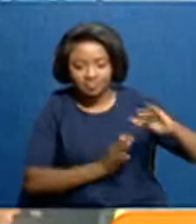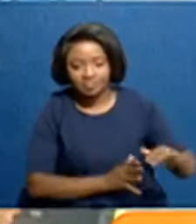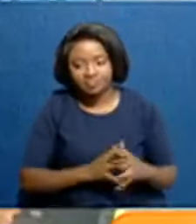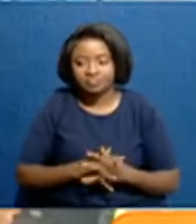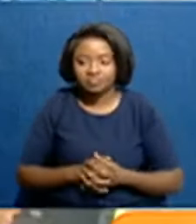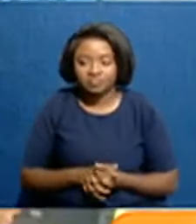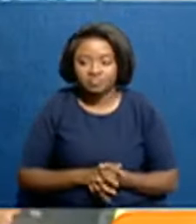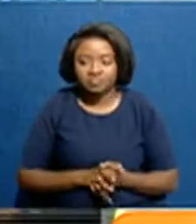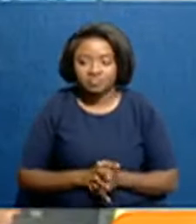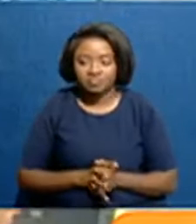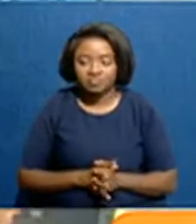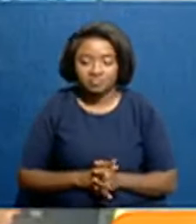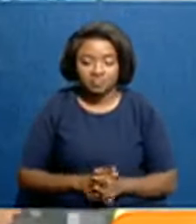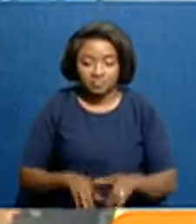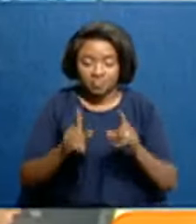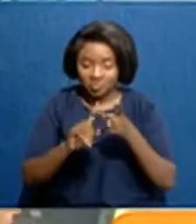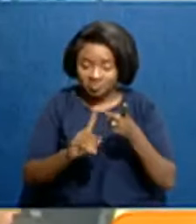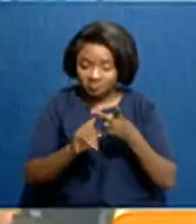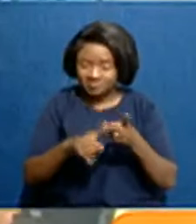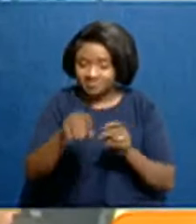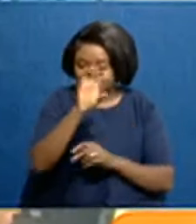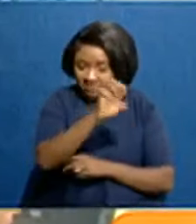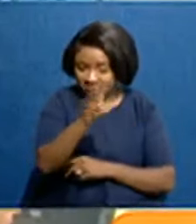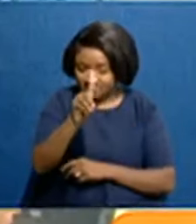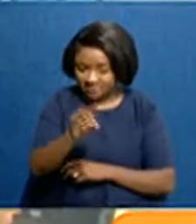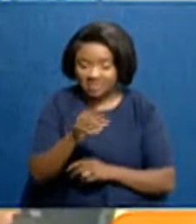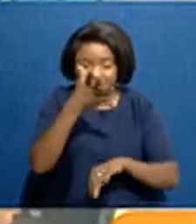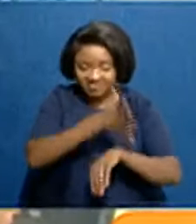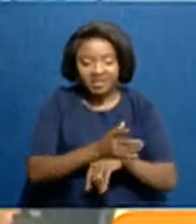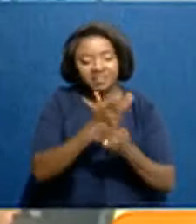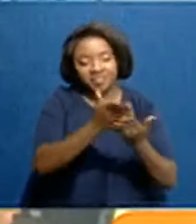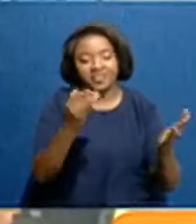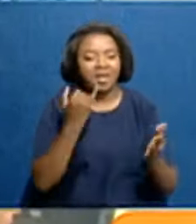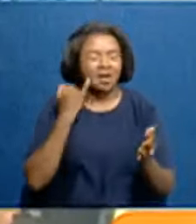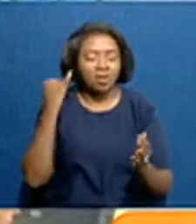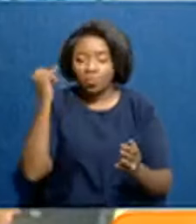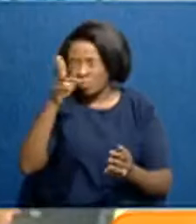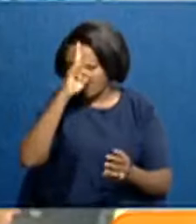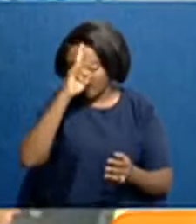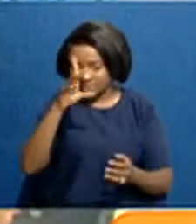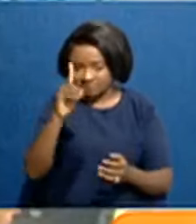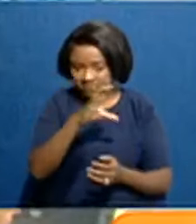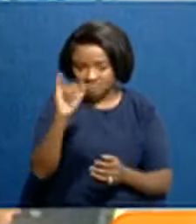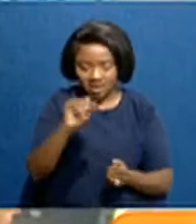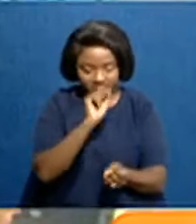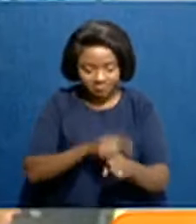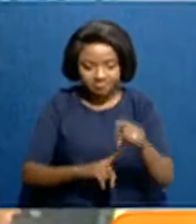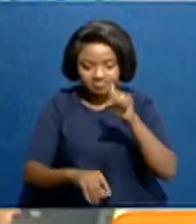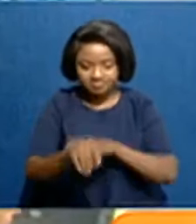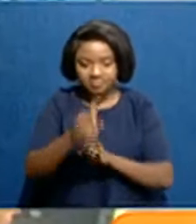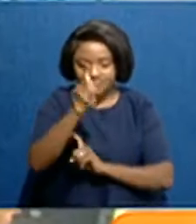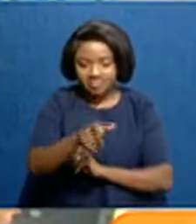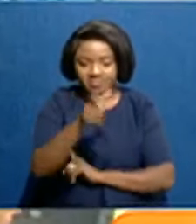Now, still on counterfeit products in circulation, detectives in Nakuru have arrested one suspect in connection to